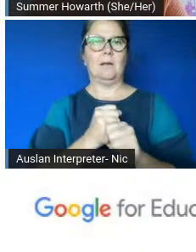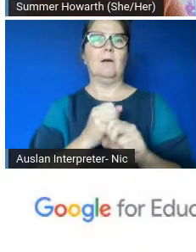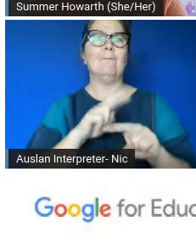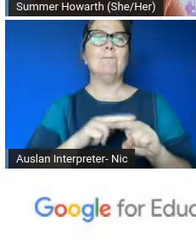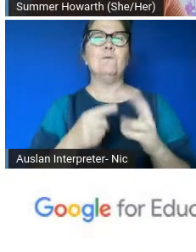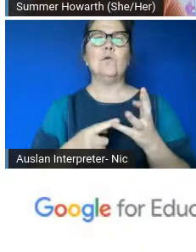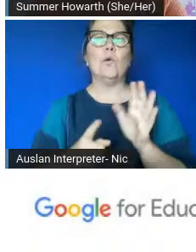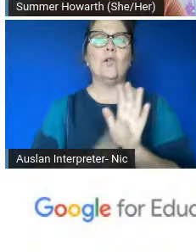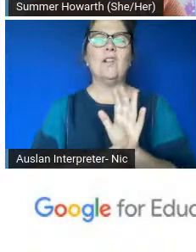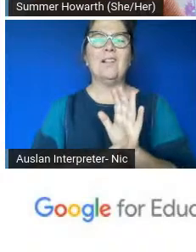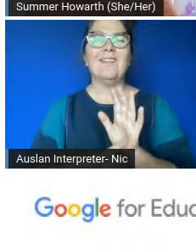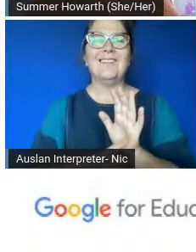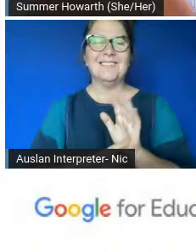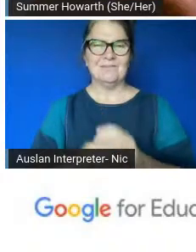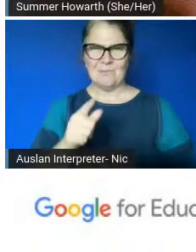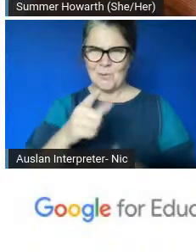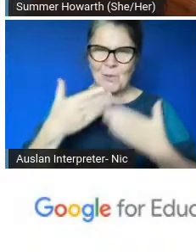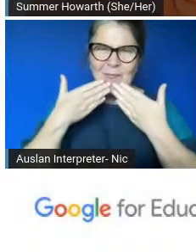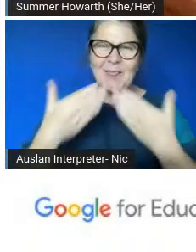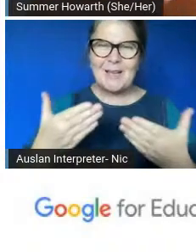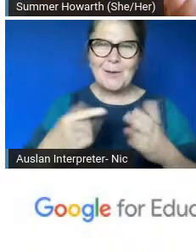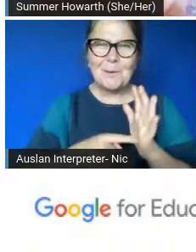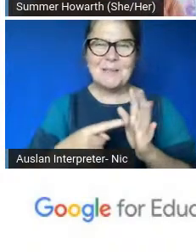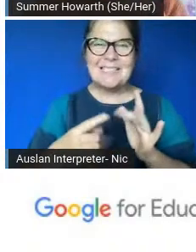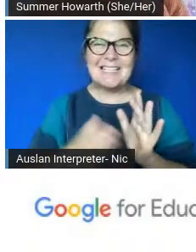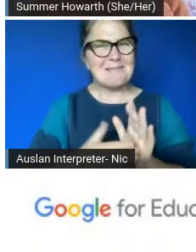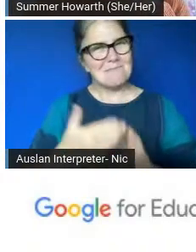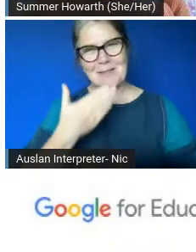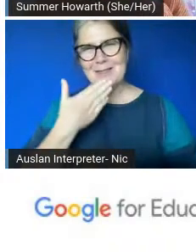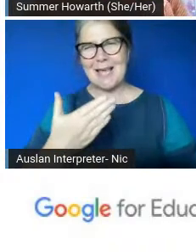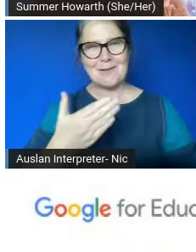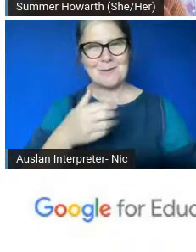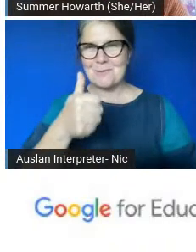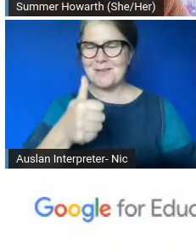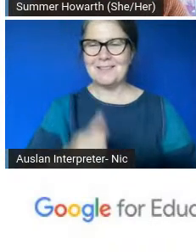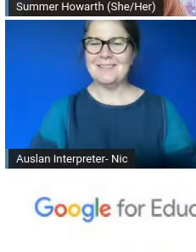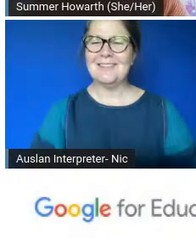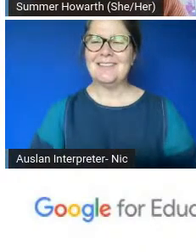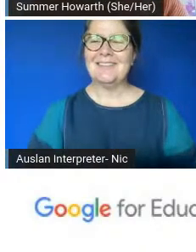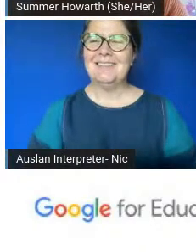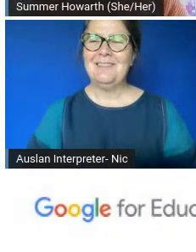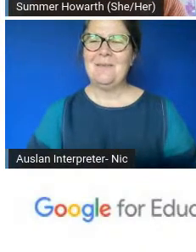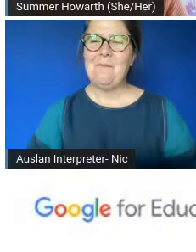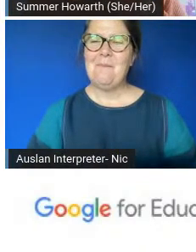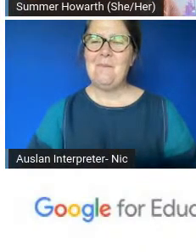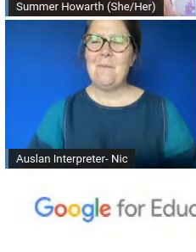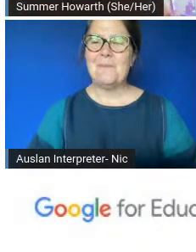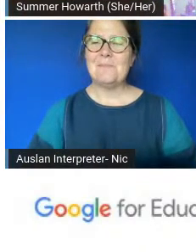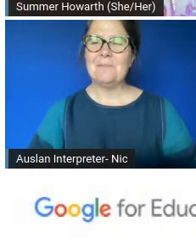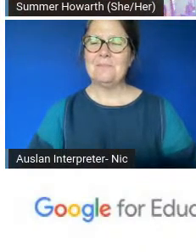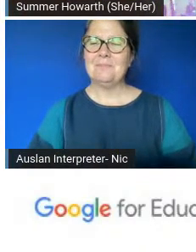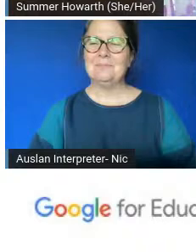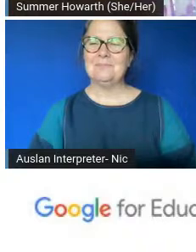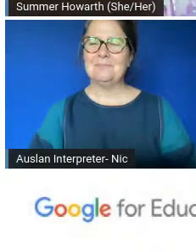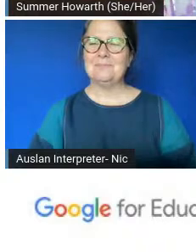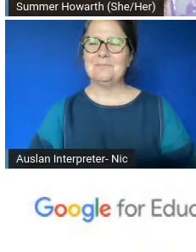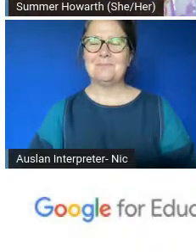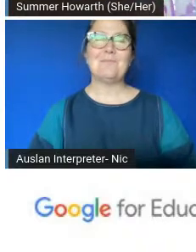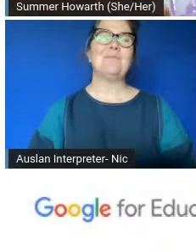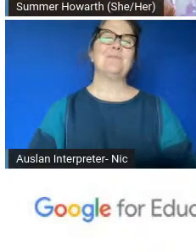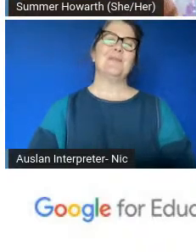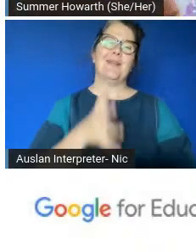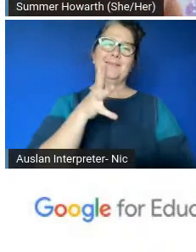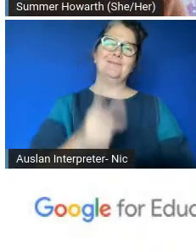I'm really glad. Thanks, Tim. Thank you so much. He's my new best You're friend. a real And apple source of knowledge.